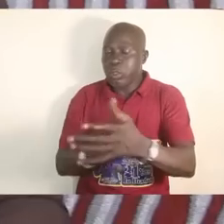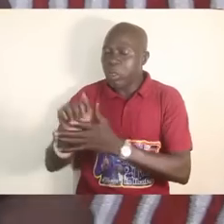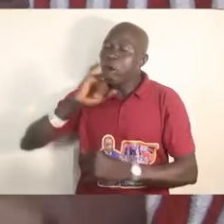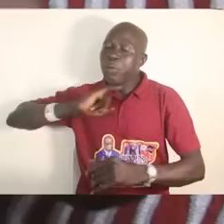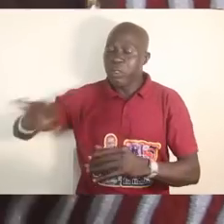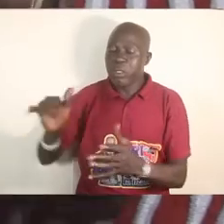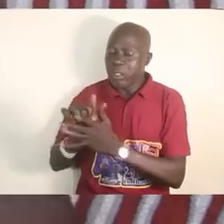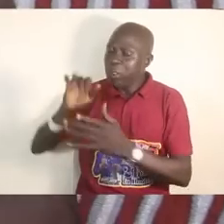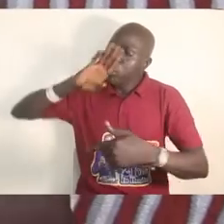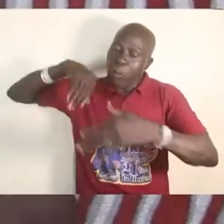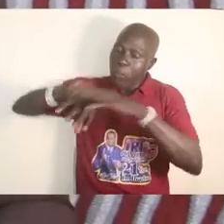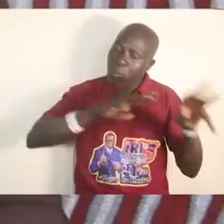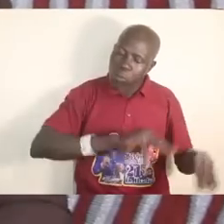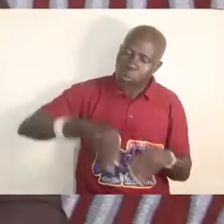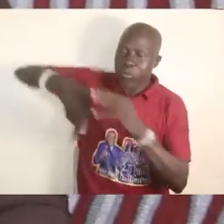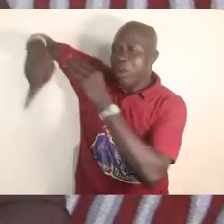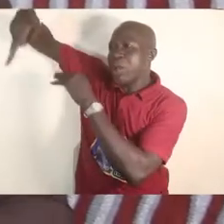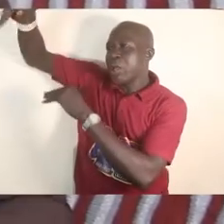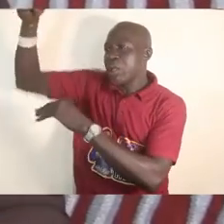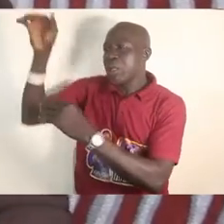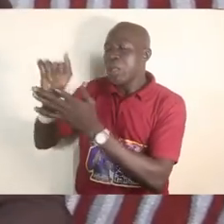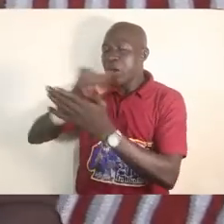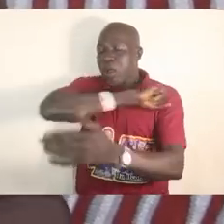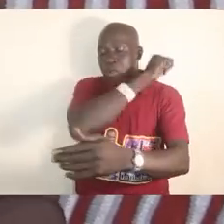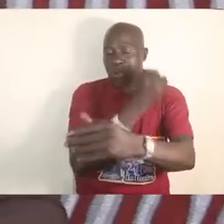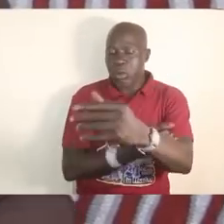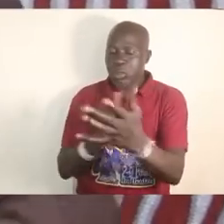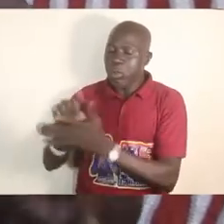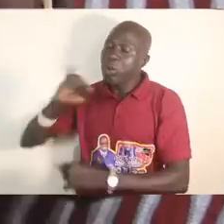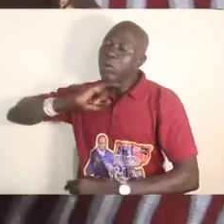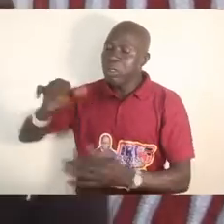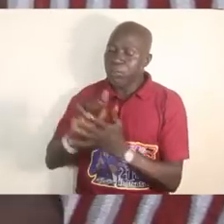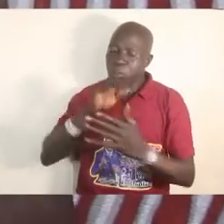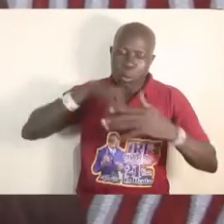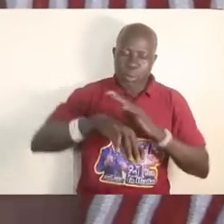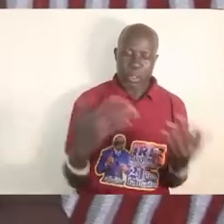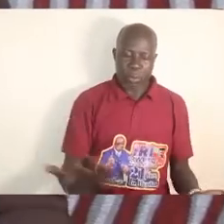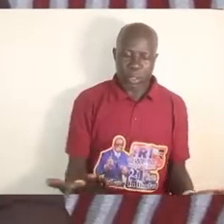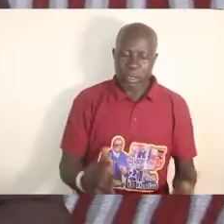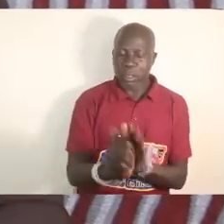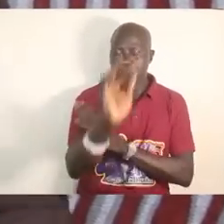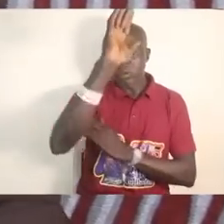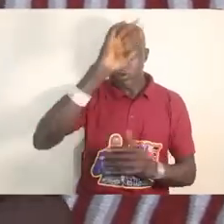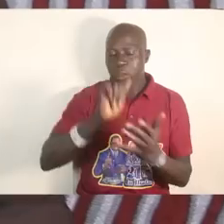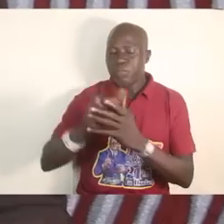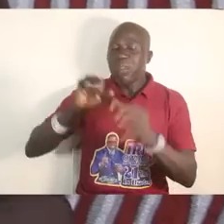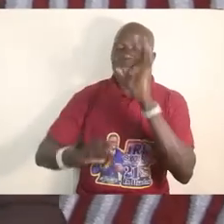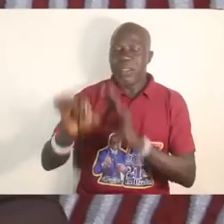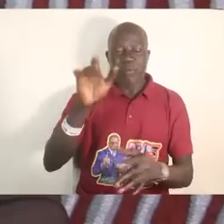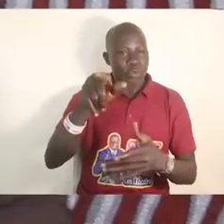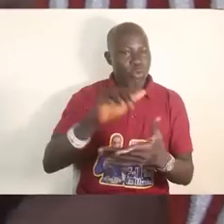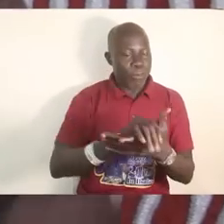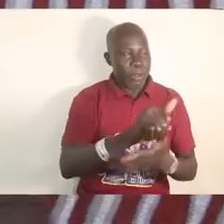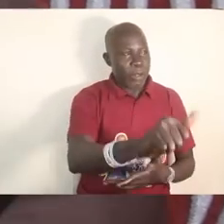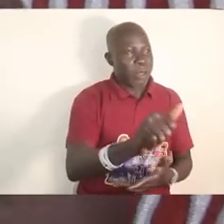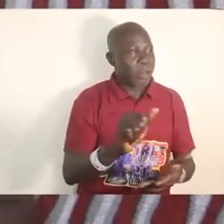of eat to move higher, the authority of eat to be in the presence of God